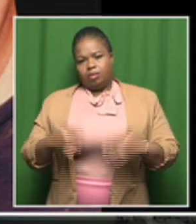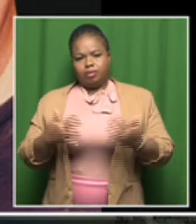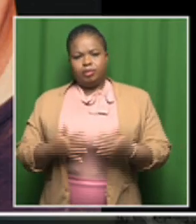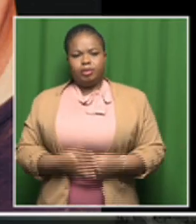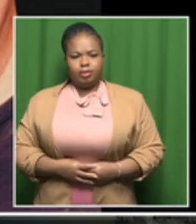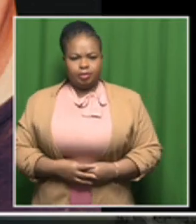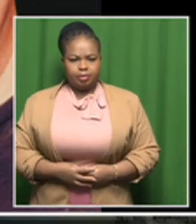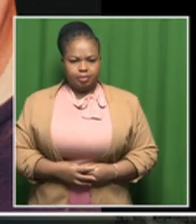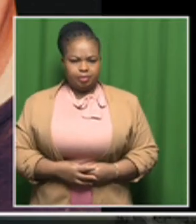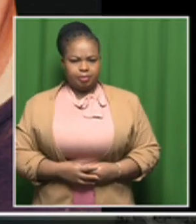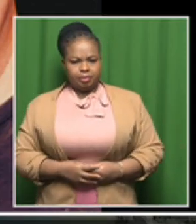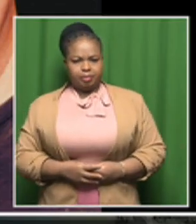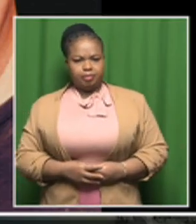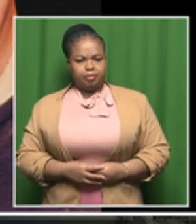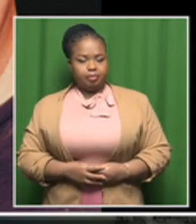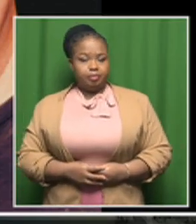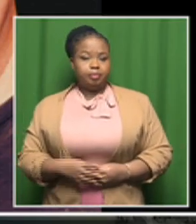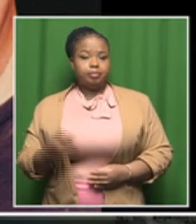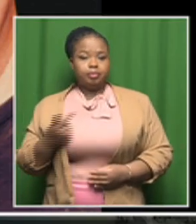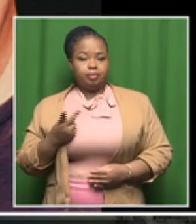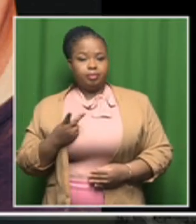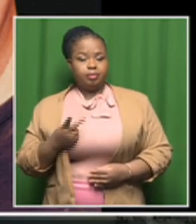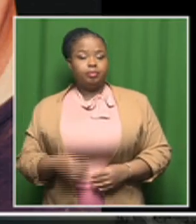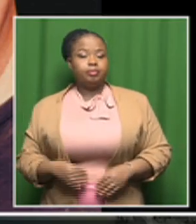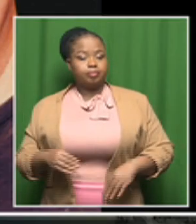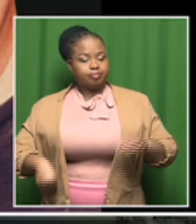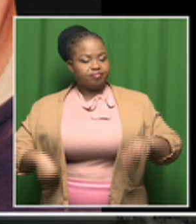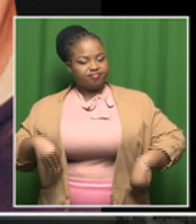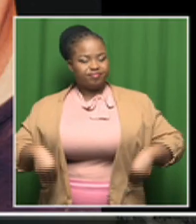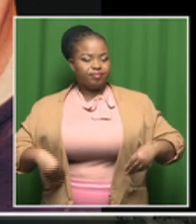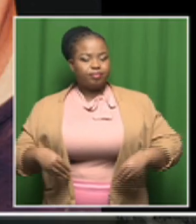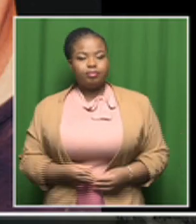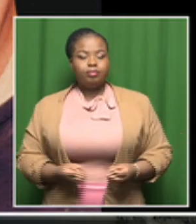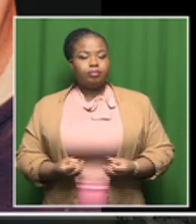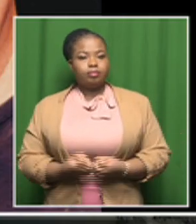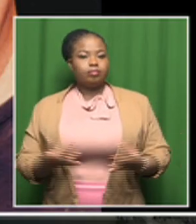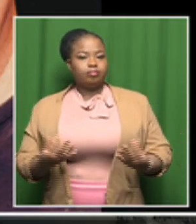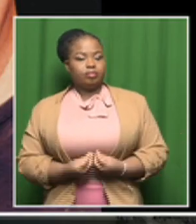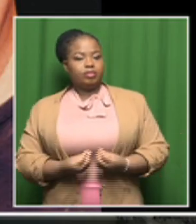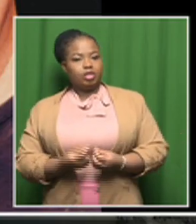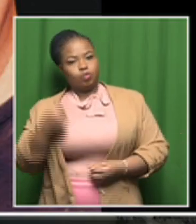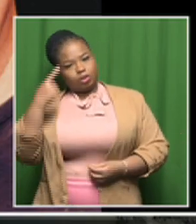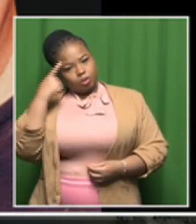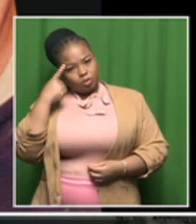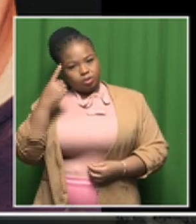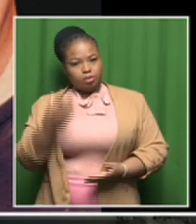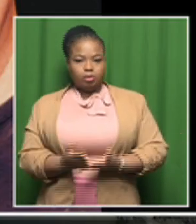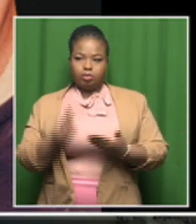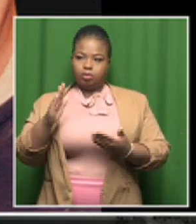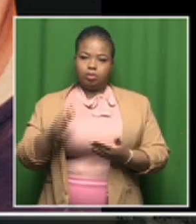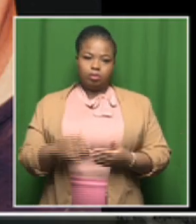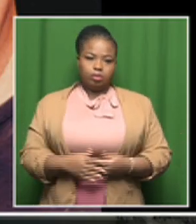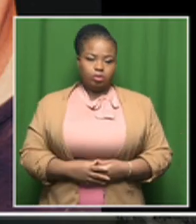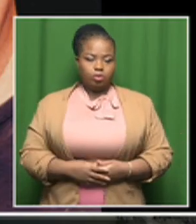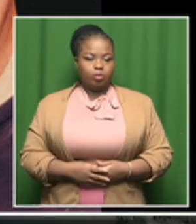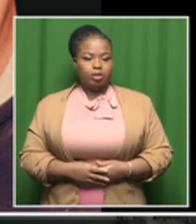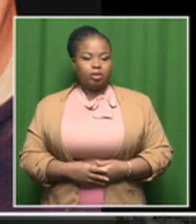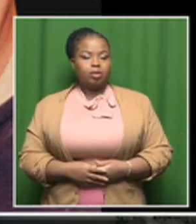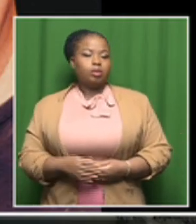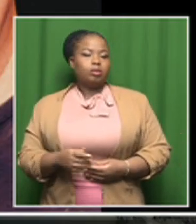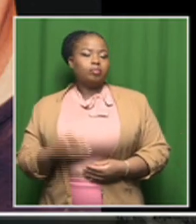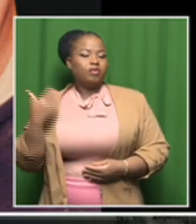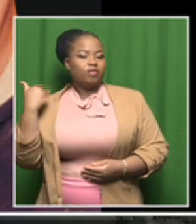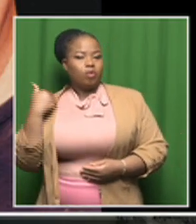the lies and the corruption and all those things that we thought went away with the demise of